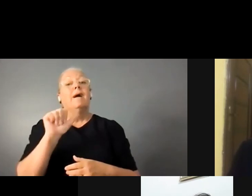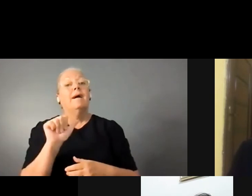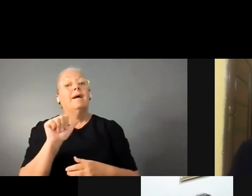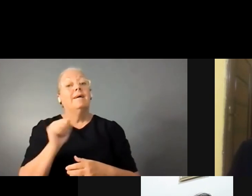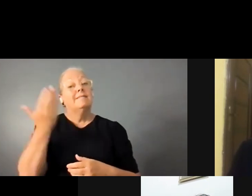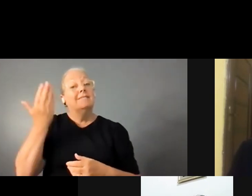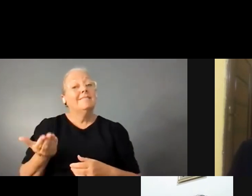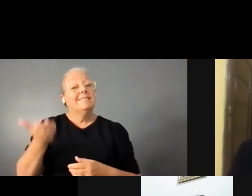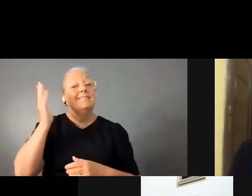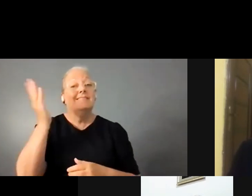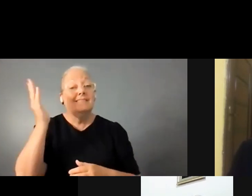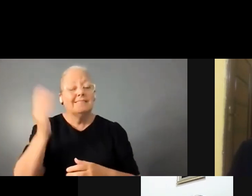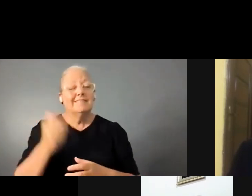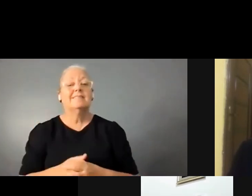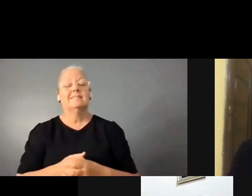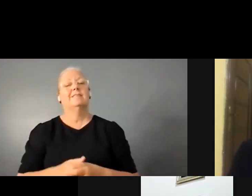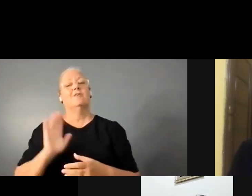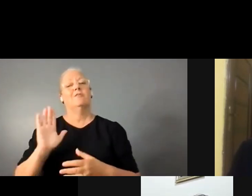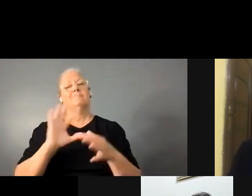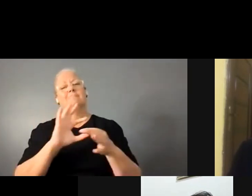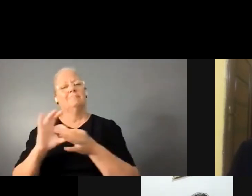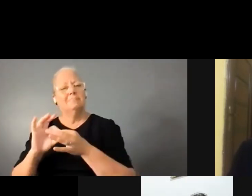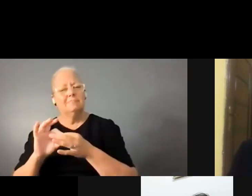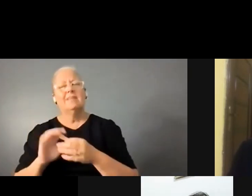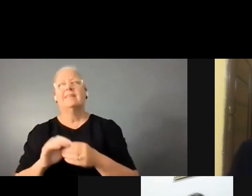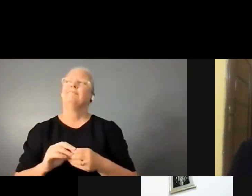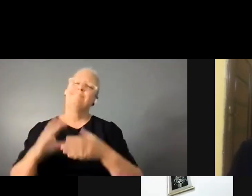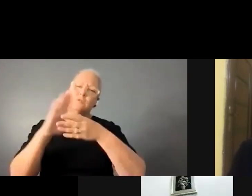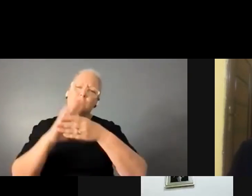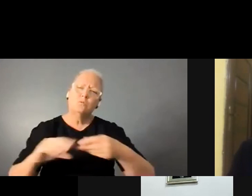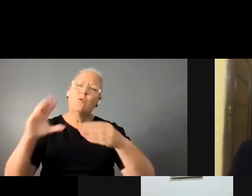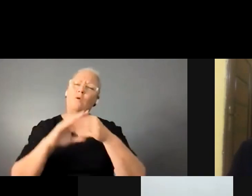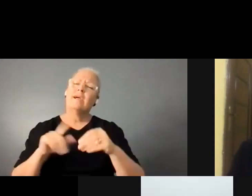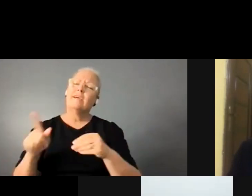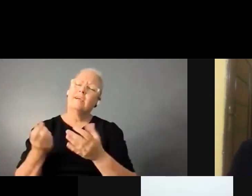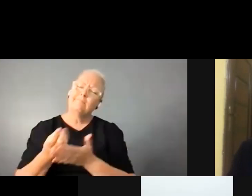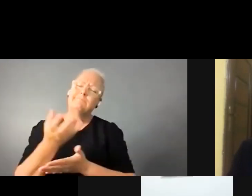related her own story and the story of her own struggle. Thank you so much, Asma, for that.